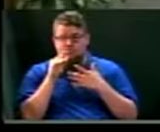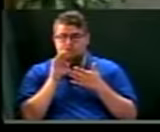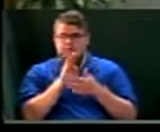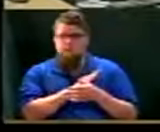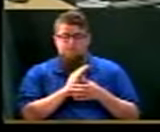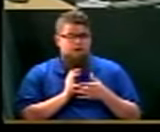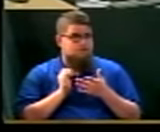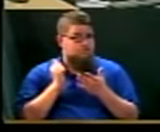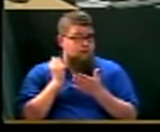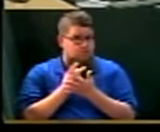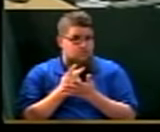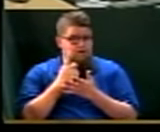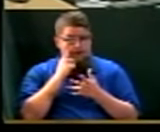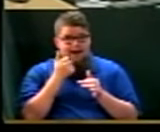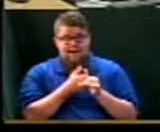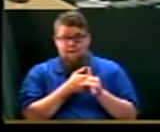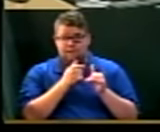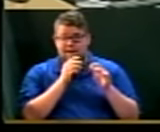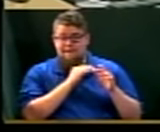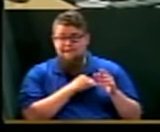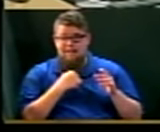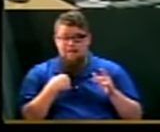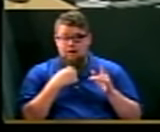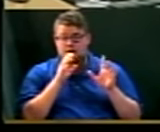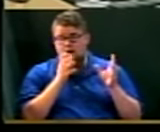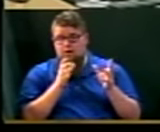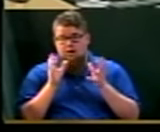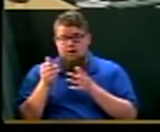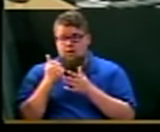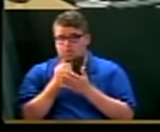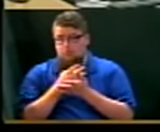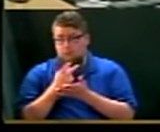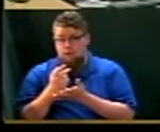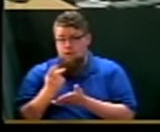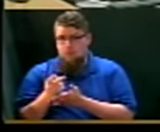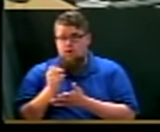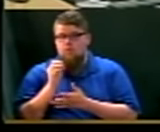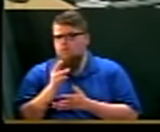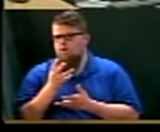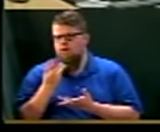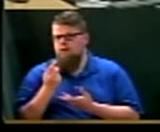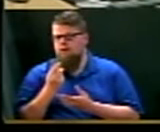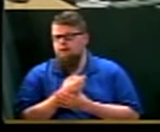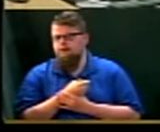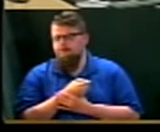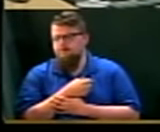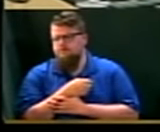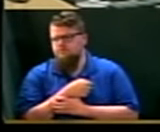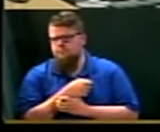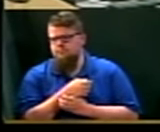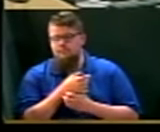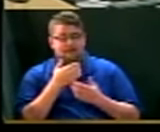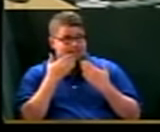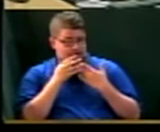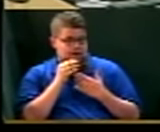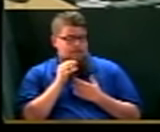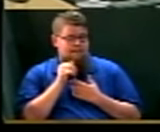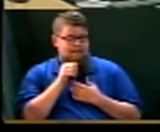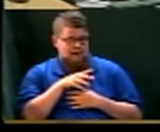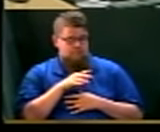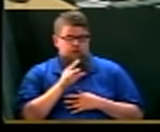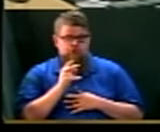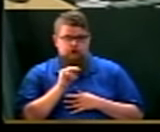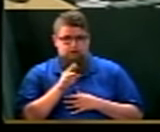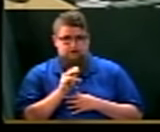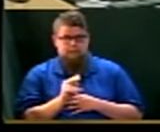approval, get each member's, or does that need to be a public record open? Well, thank you, Madam Chair. I